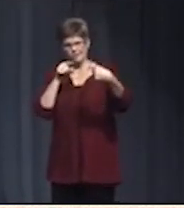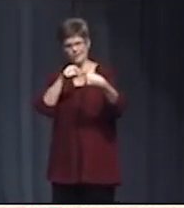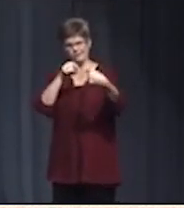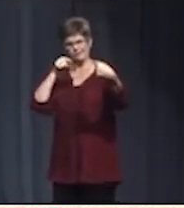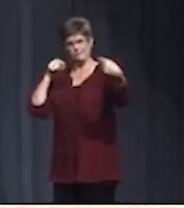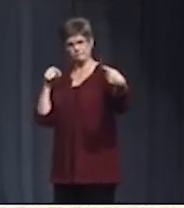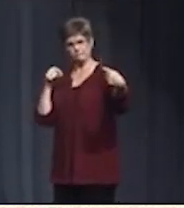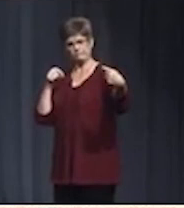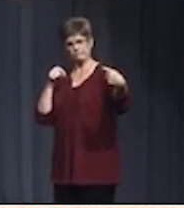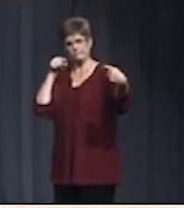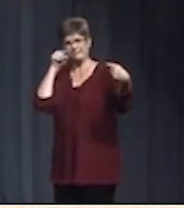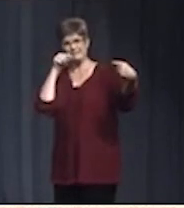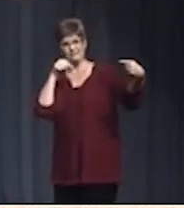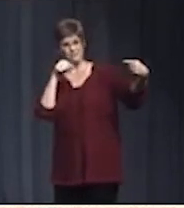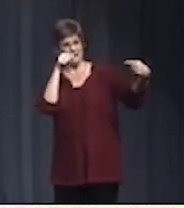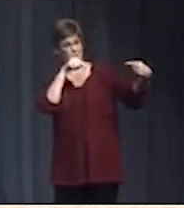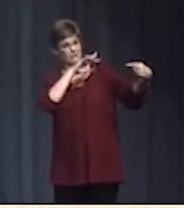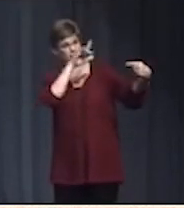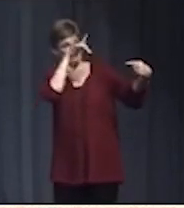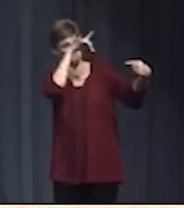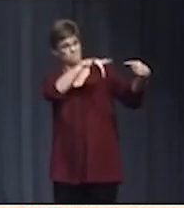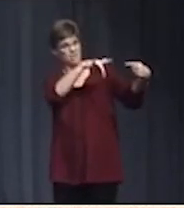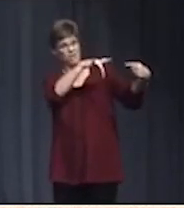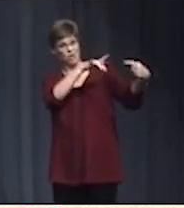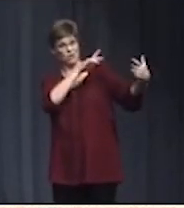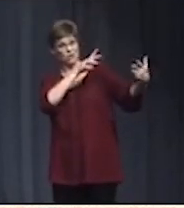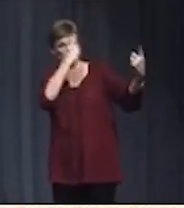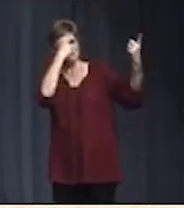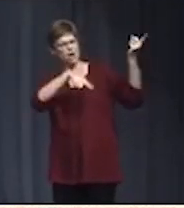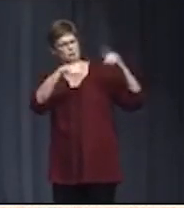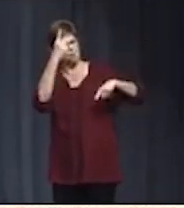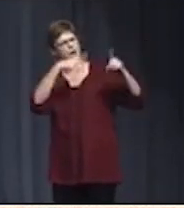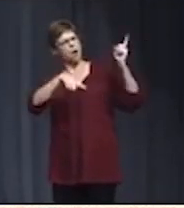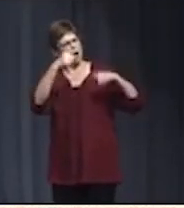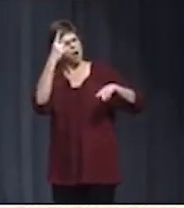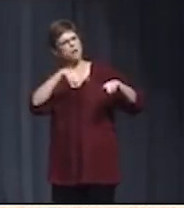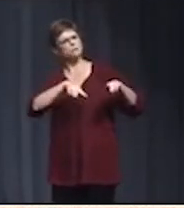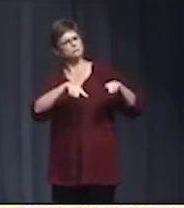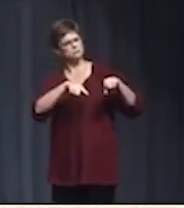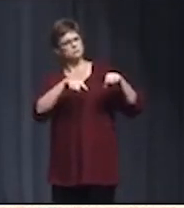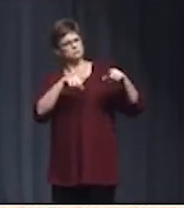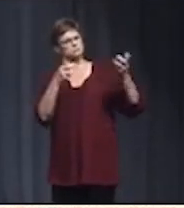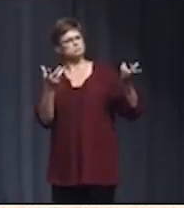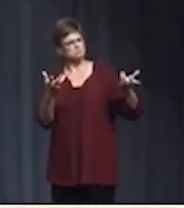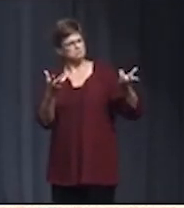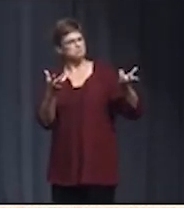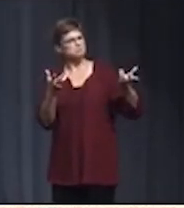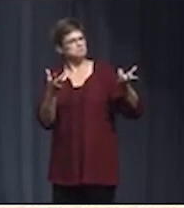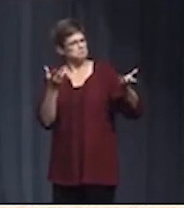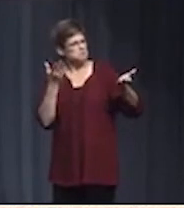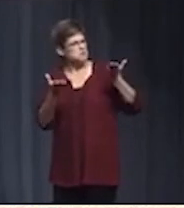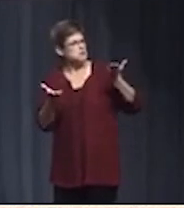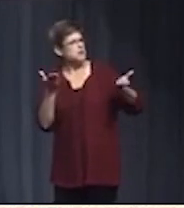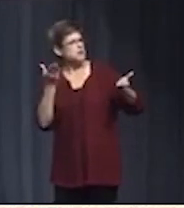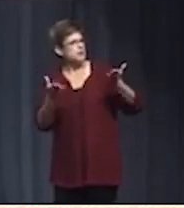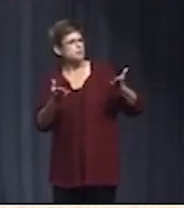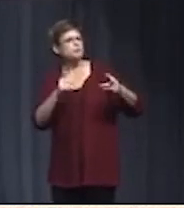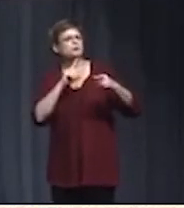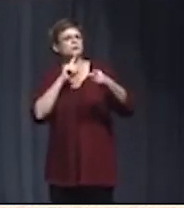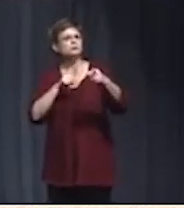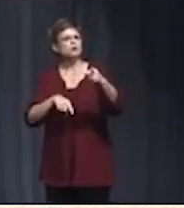if it's possible? Maybe it's a situation where you can meld the two things together and come to a middle ground. that gives